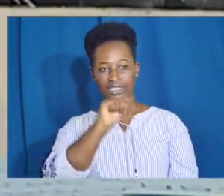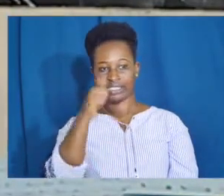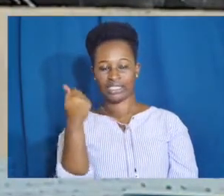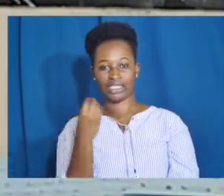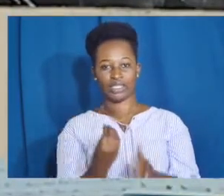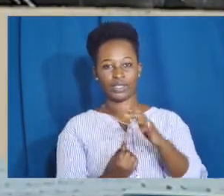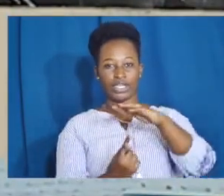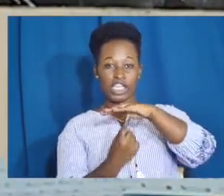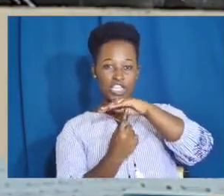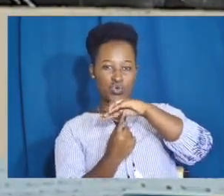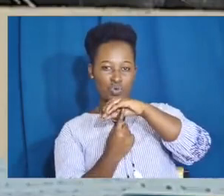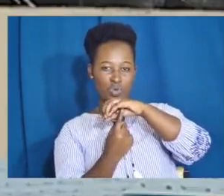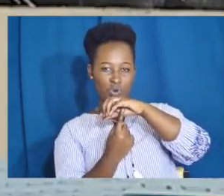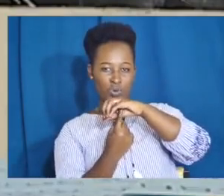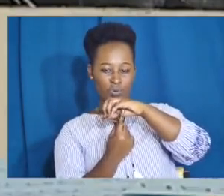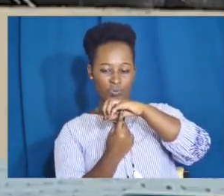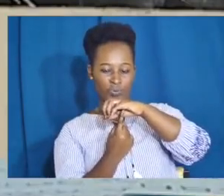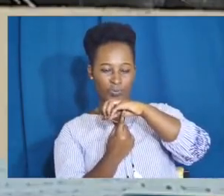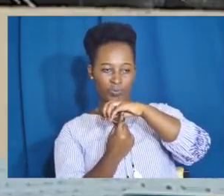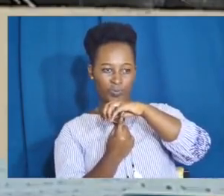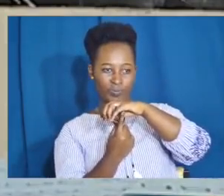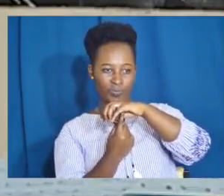Mushroom. Mushroom.